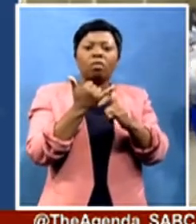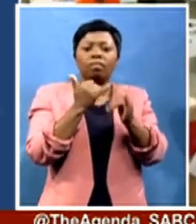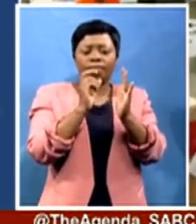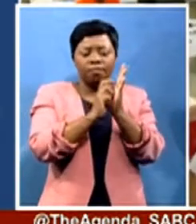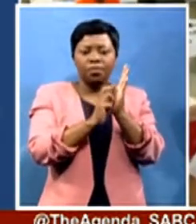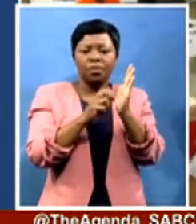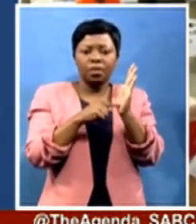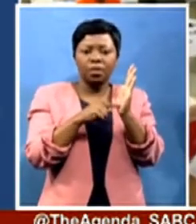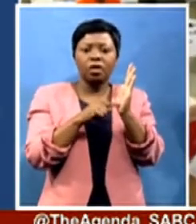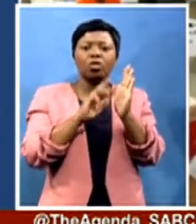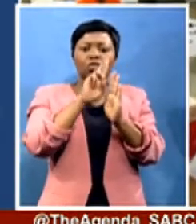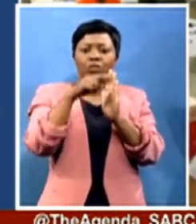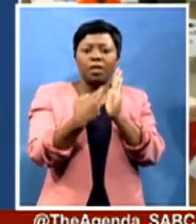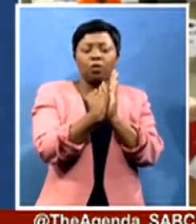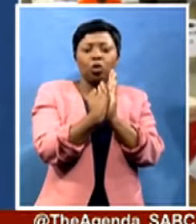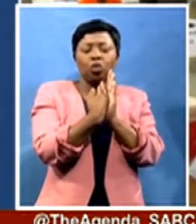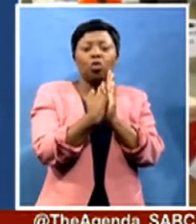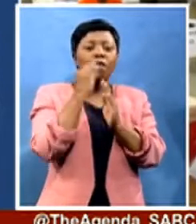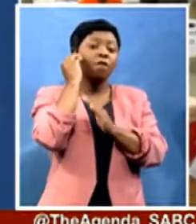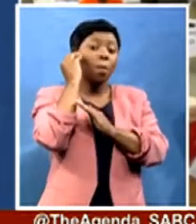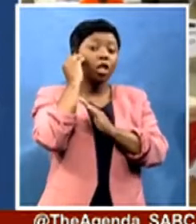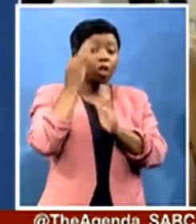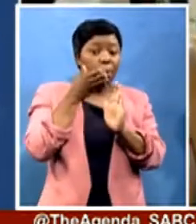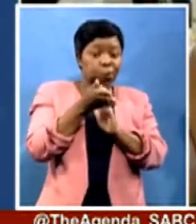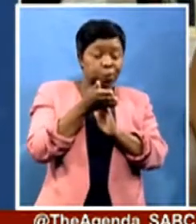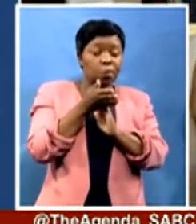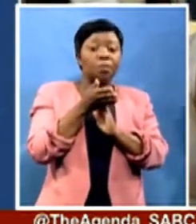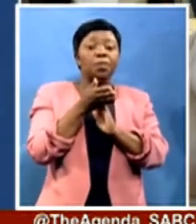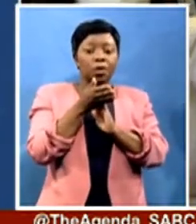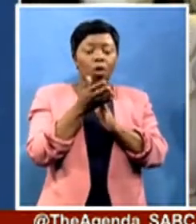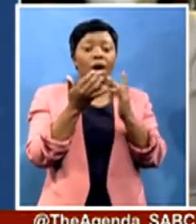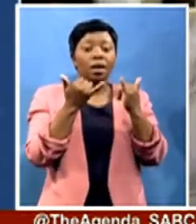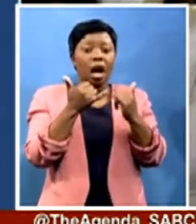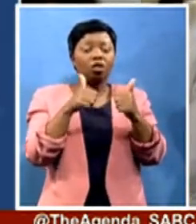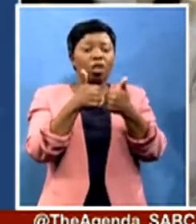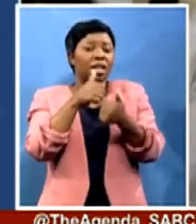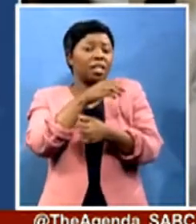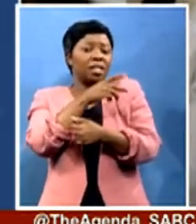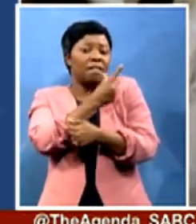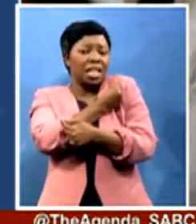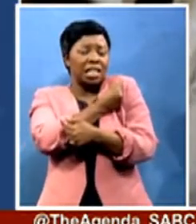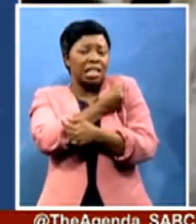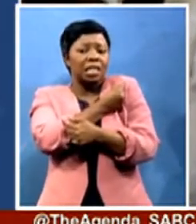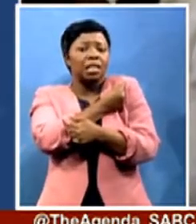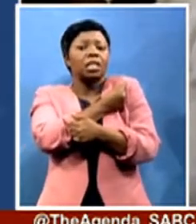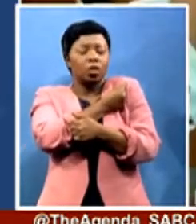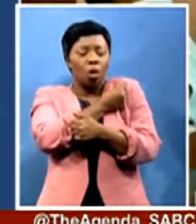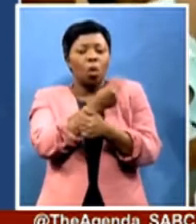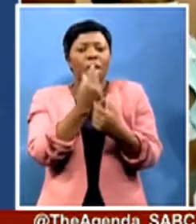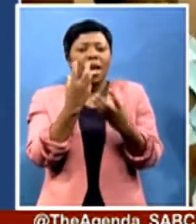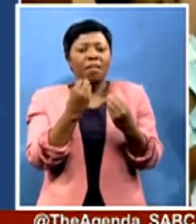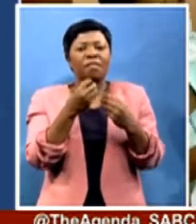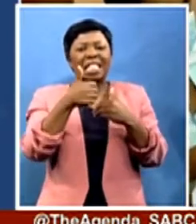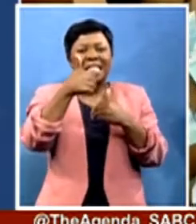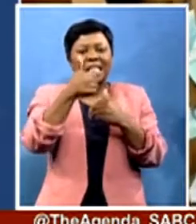available. For the J&J vaccine, at the time of the pause, there were 6 such incidents reported in the